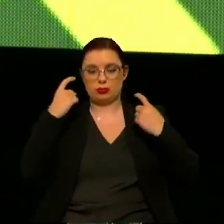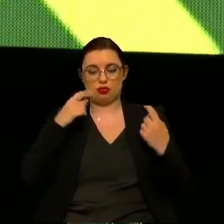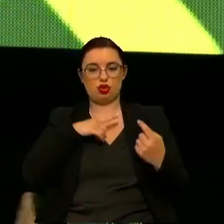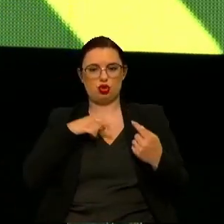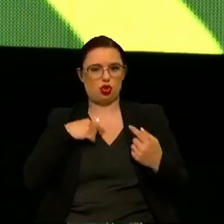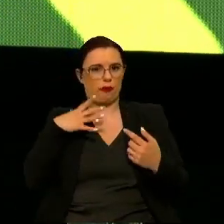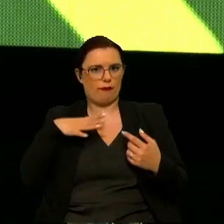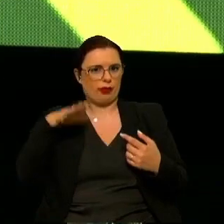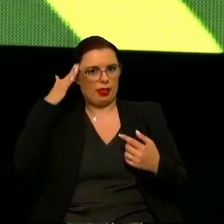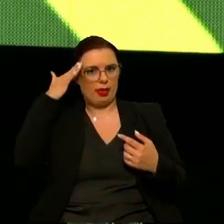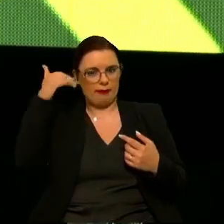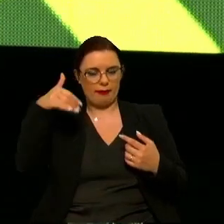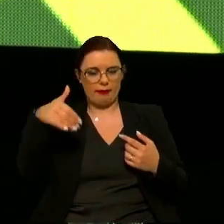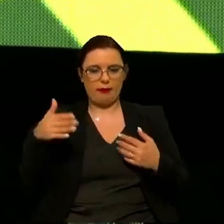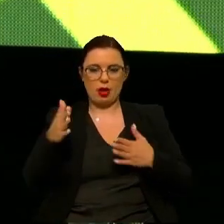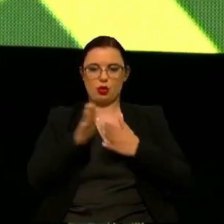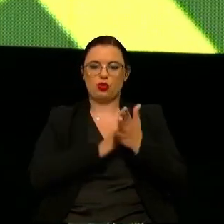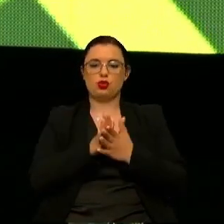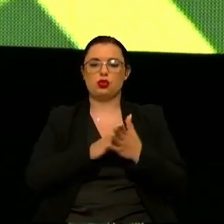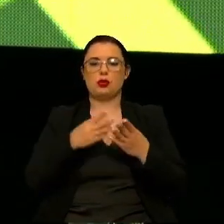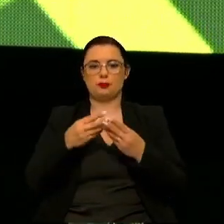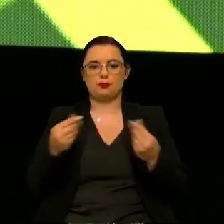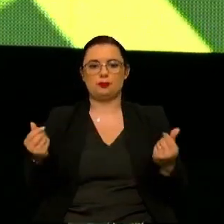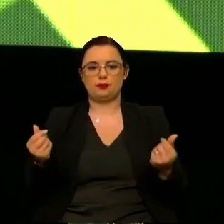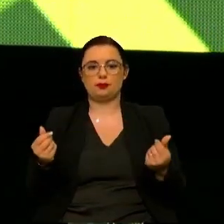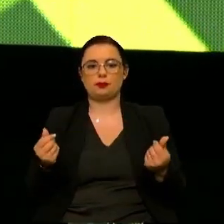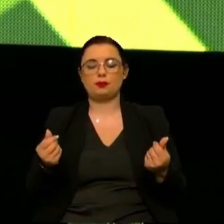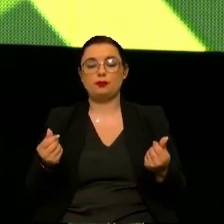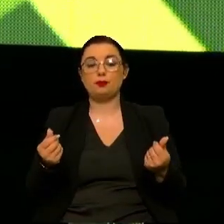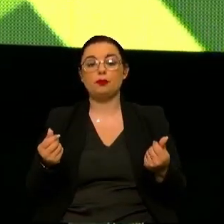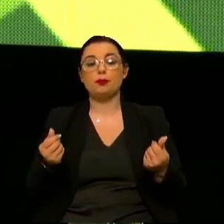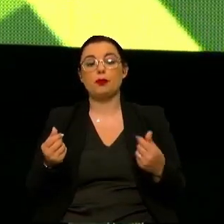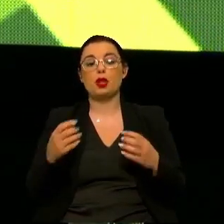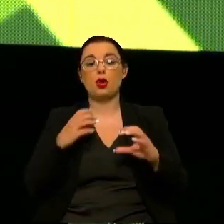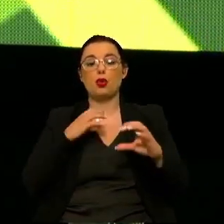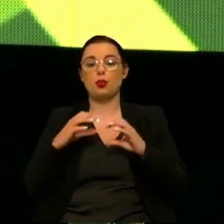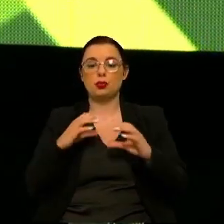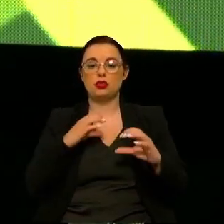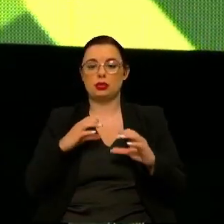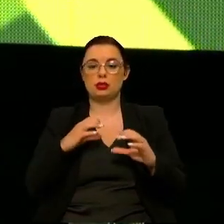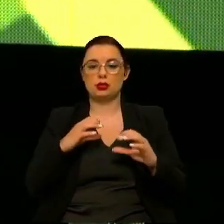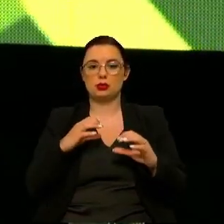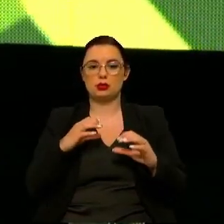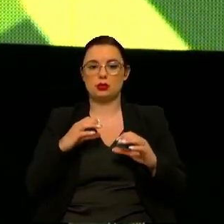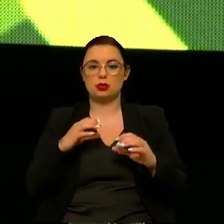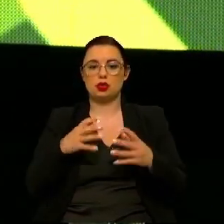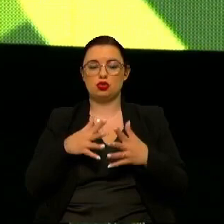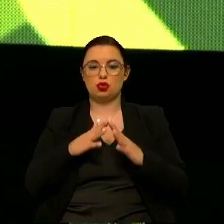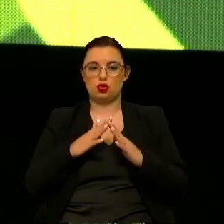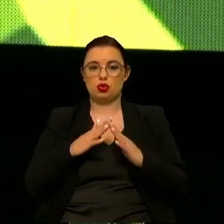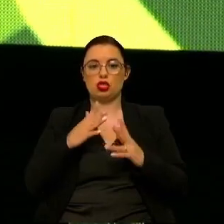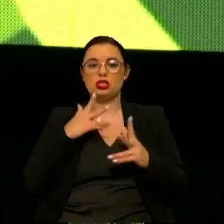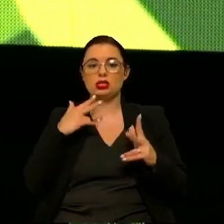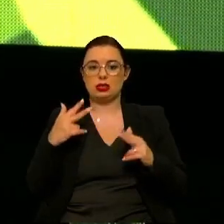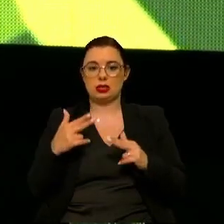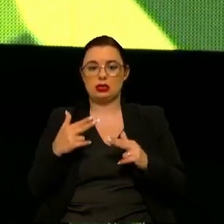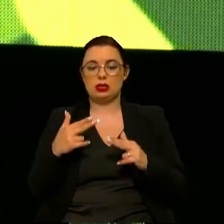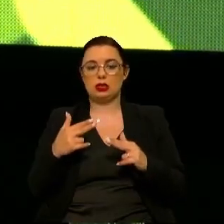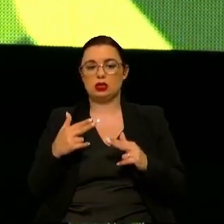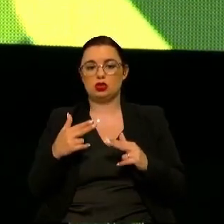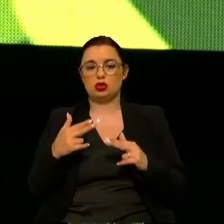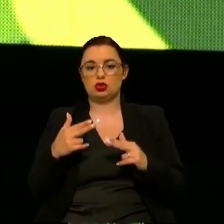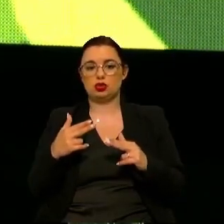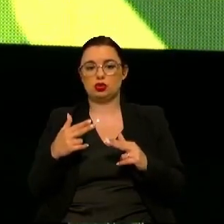Está previsto a utilização da solução. What is foreseen is to use the national cryptography solution